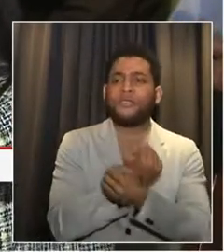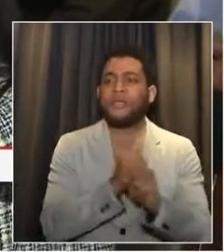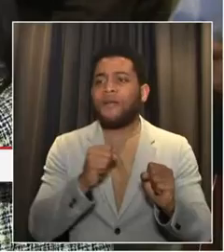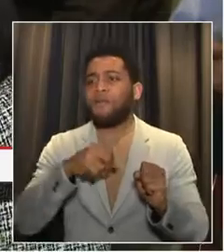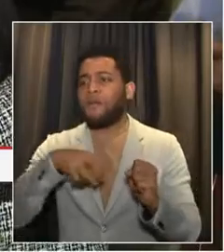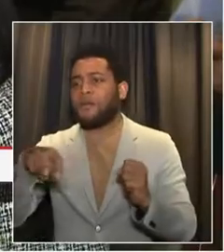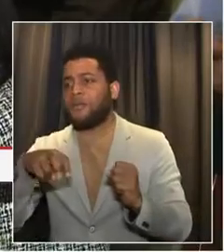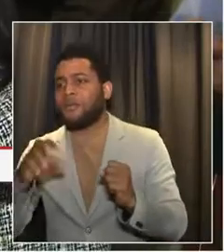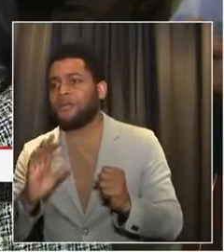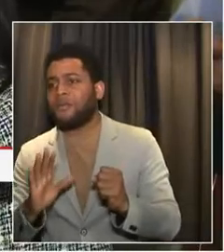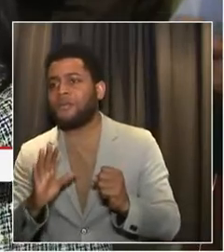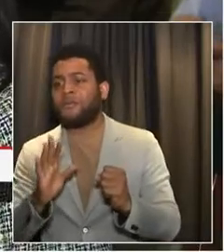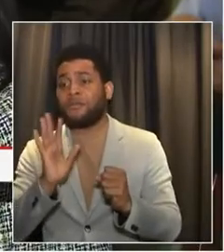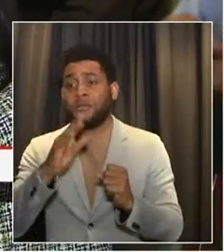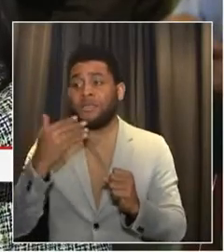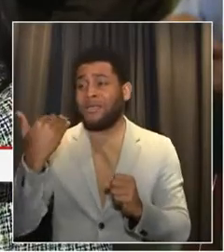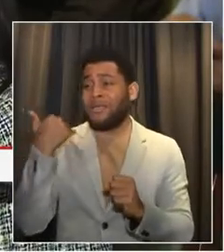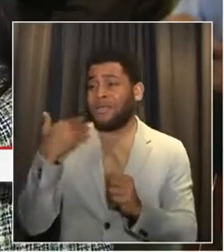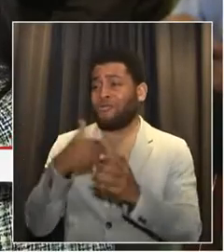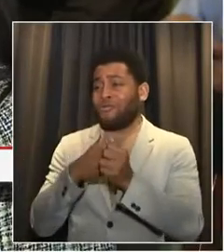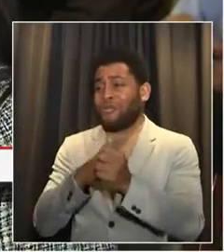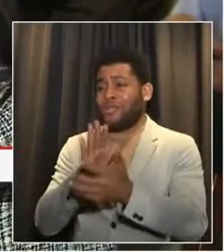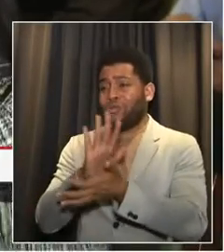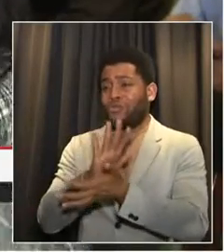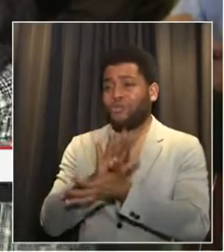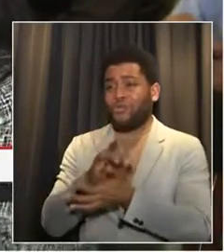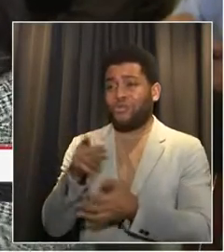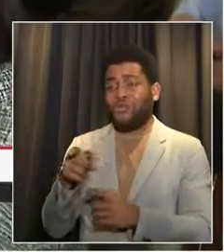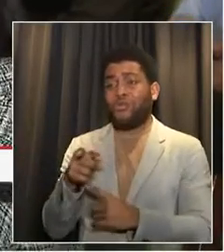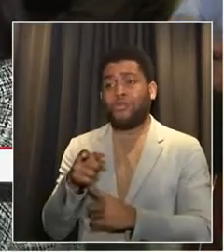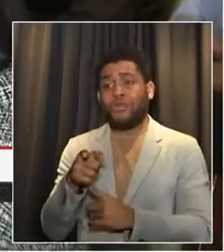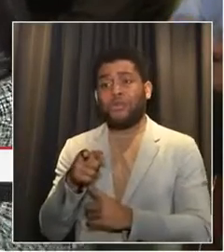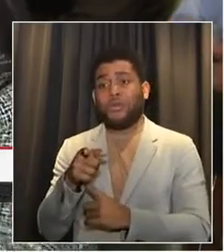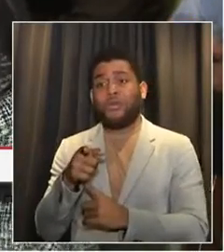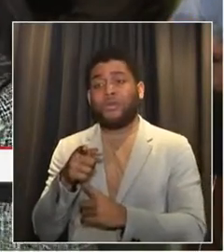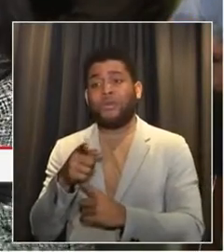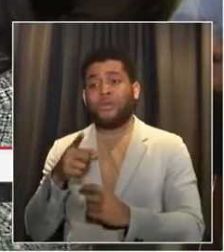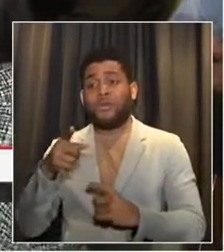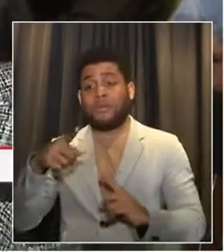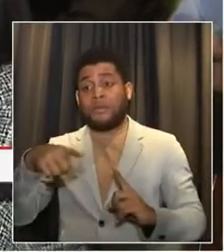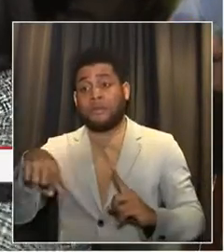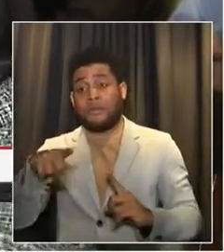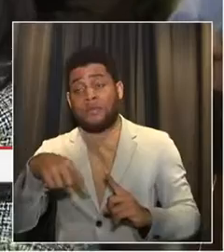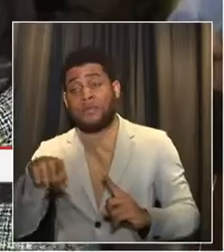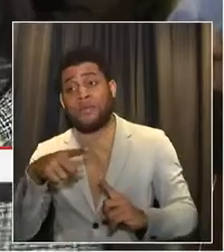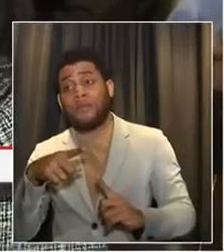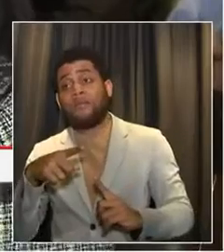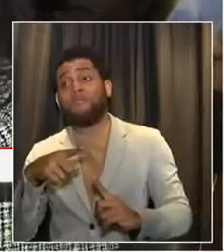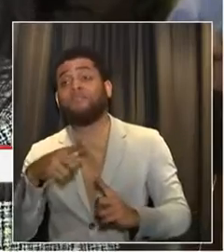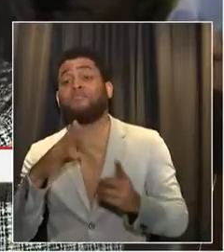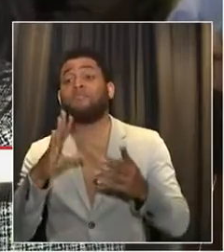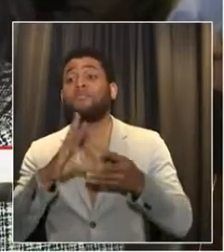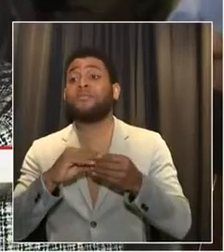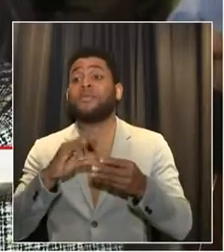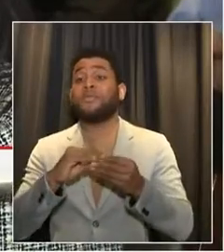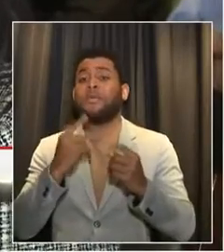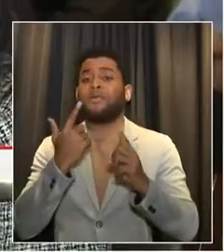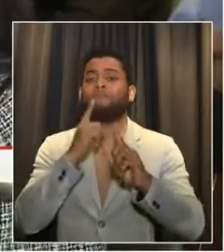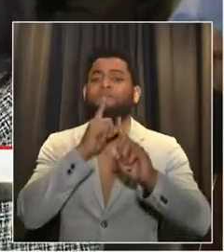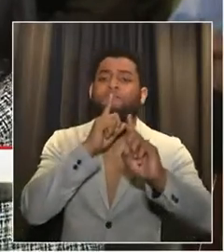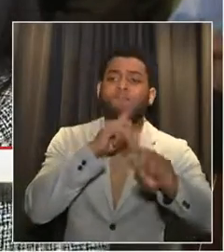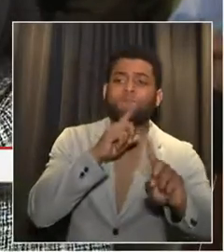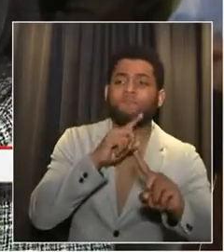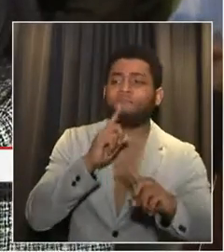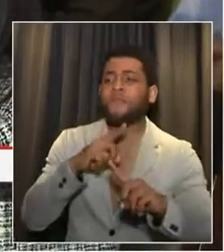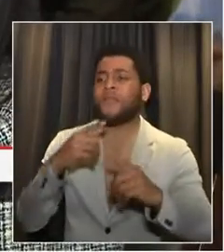academy people. Some of the people you see in school are DWARS credible messengers. And so being able to have that communication amongst them is something that we've